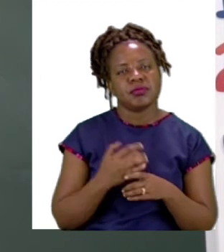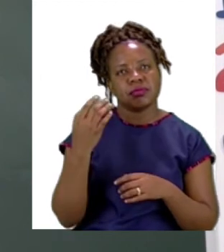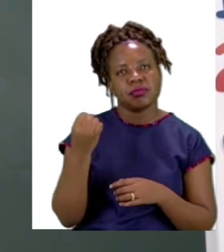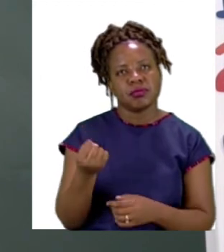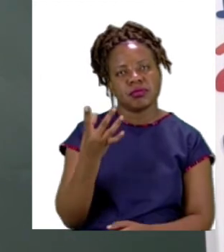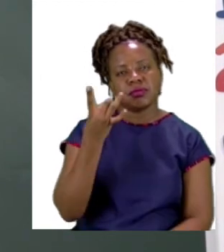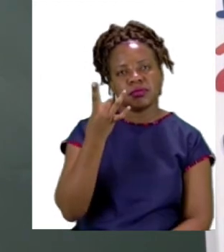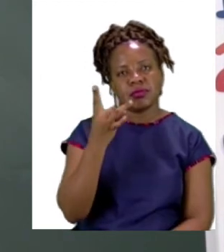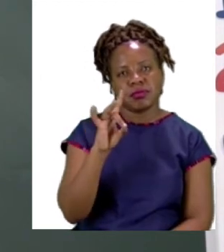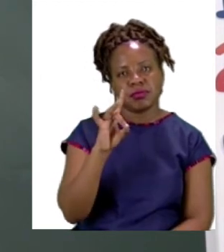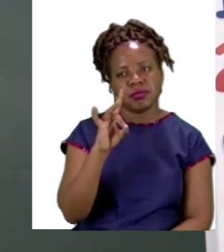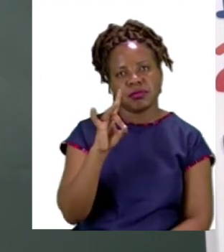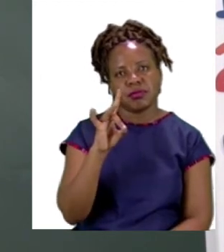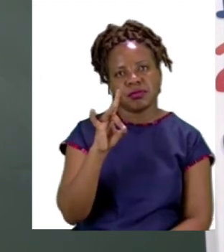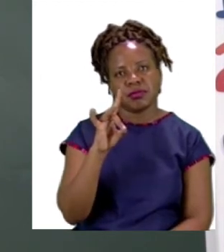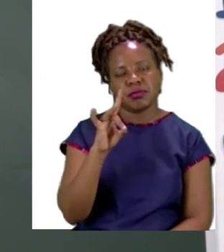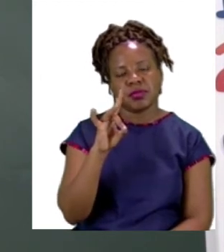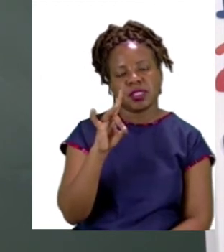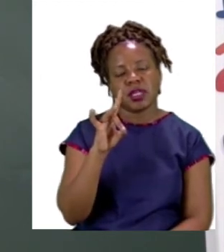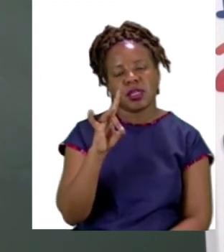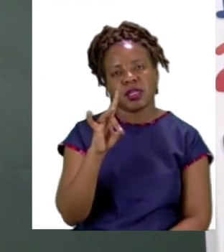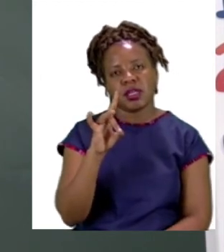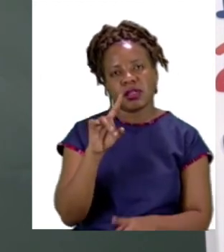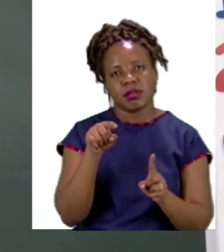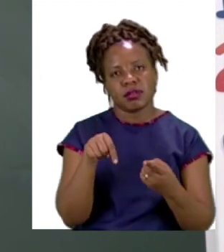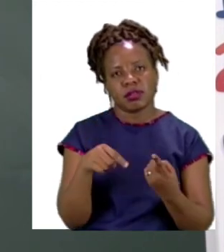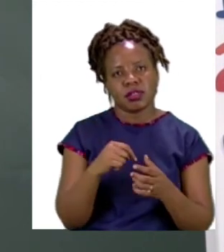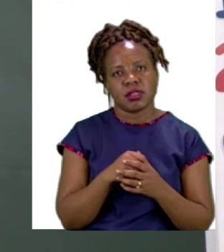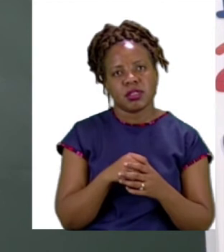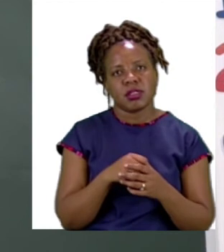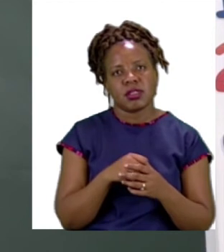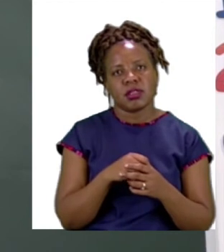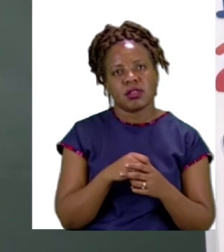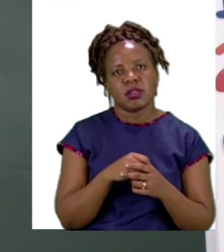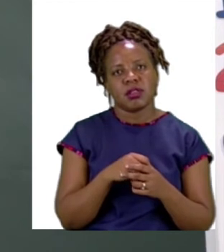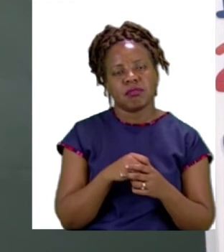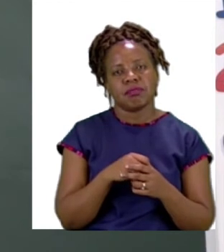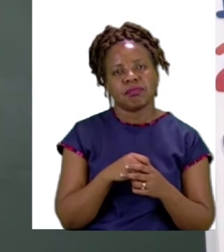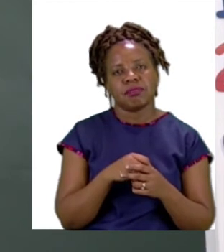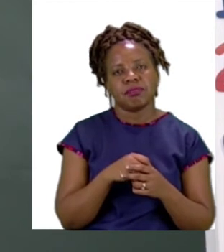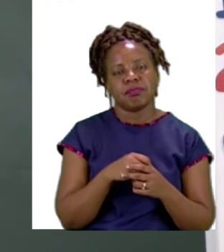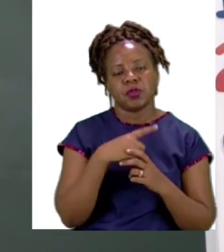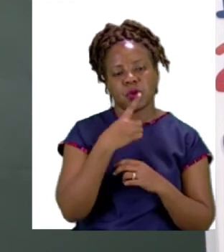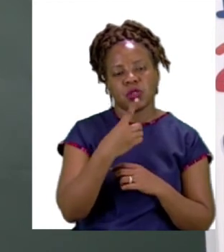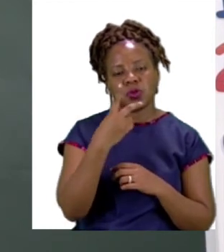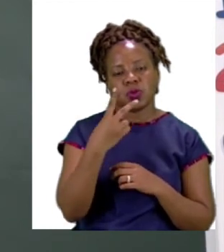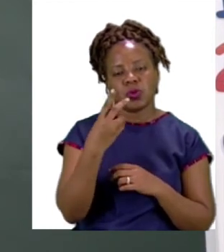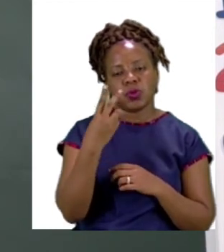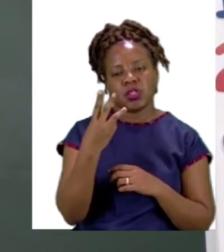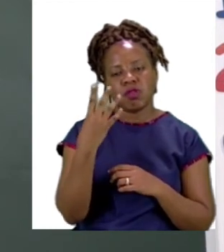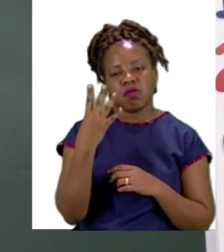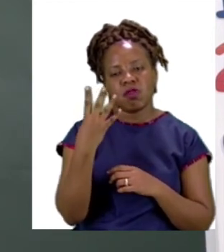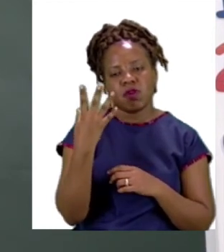here. 1, 2, 3, 4, 5, 6,